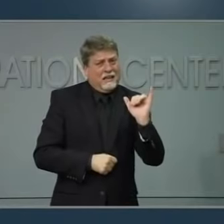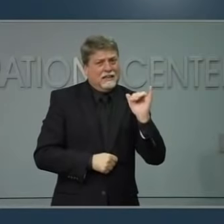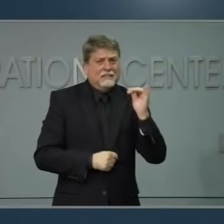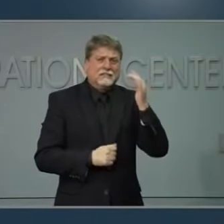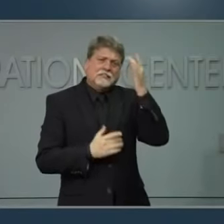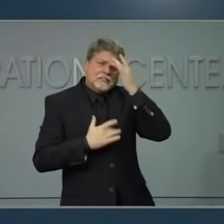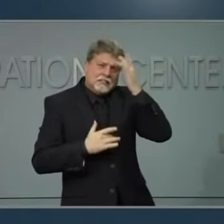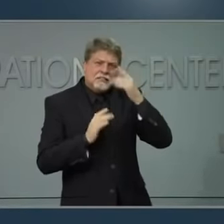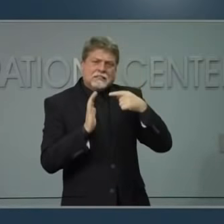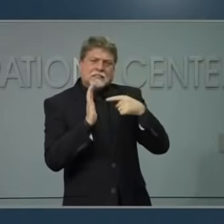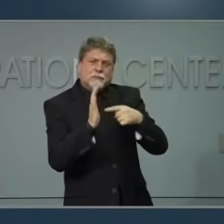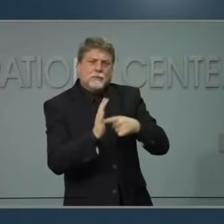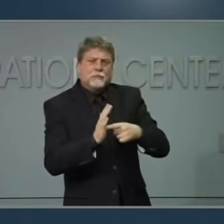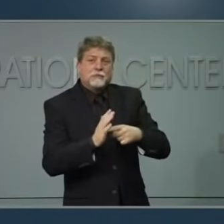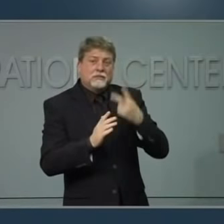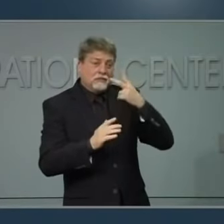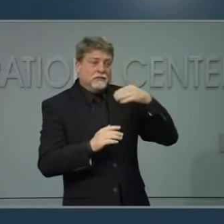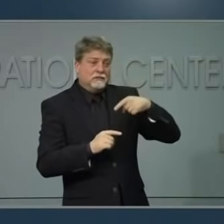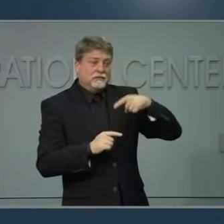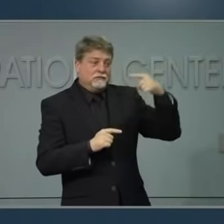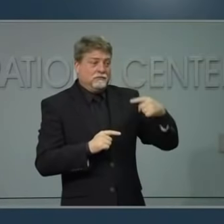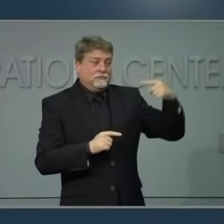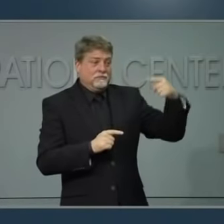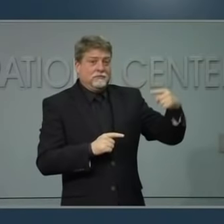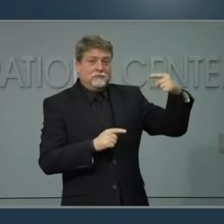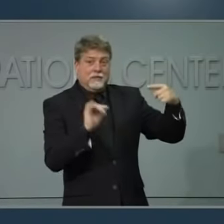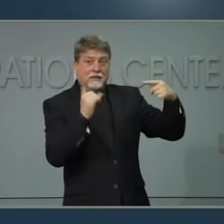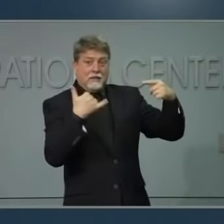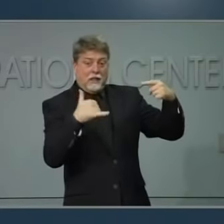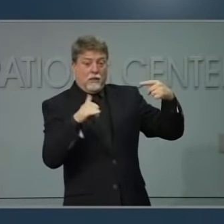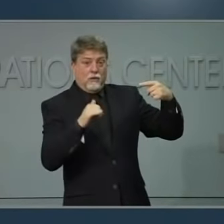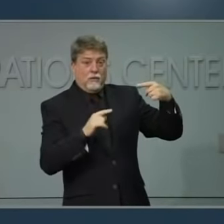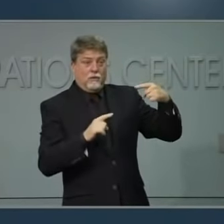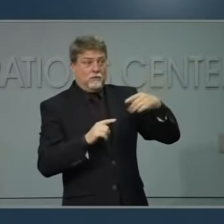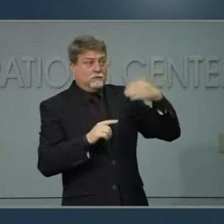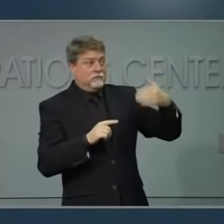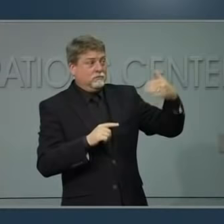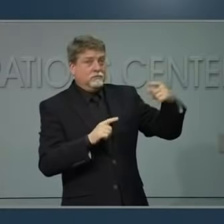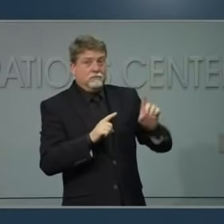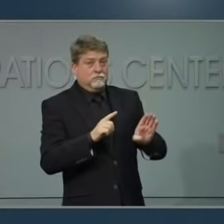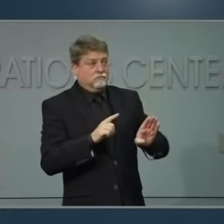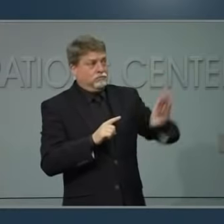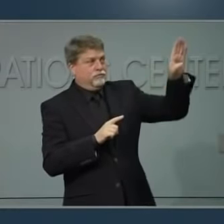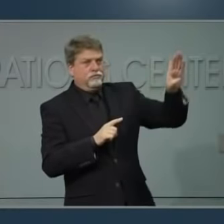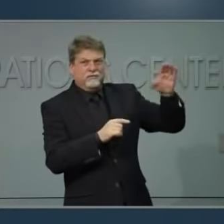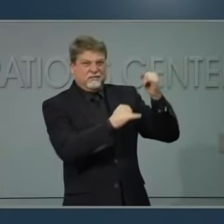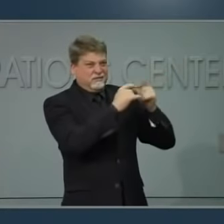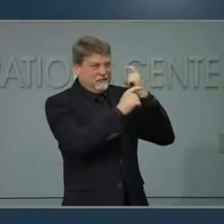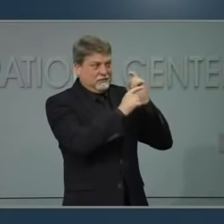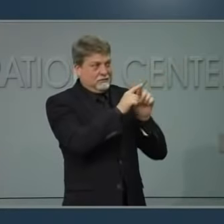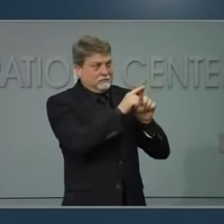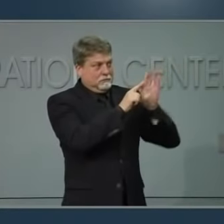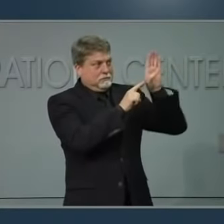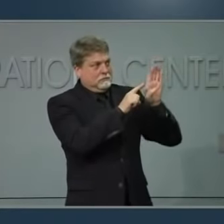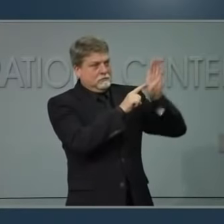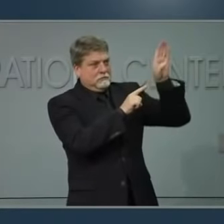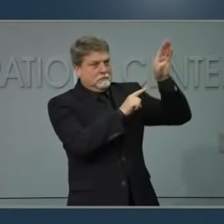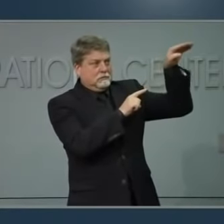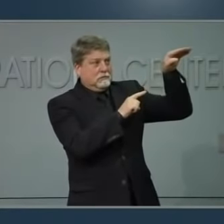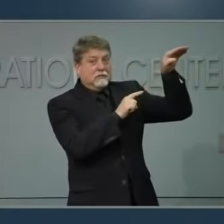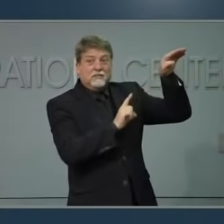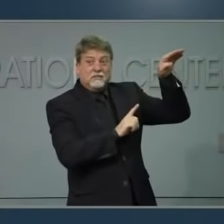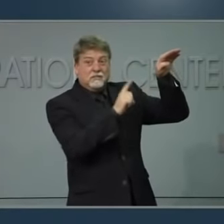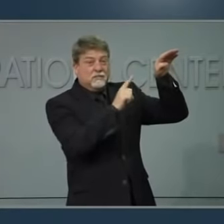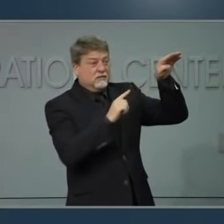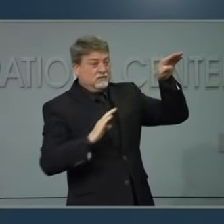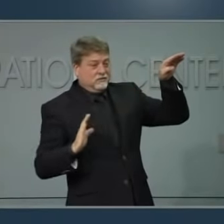mechanism. And you can see when looking at that yellow line, that trend has increased sharply. It is at its highest level since